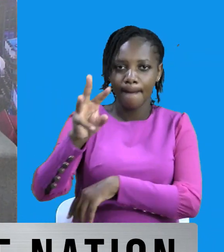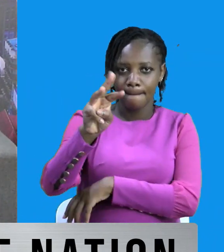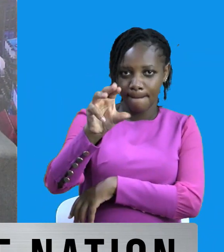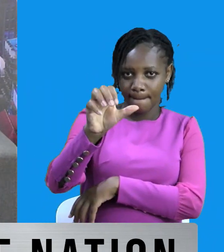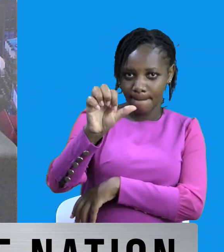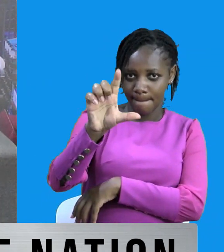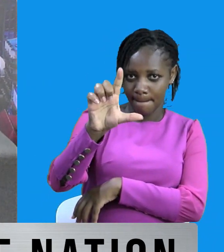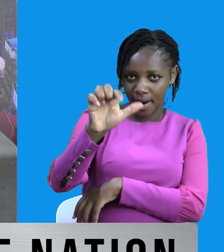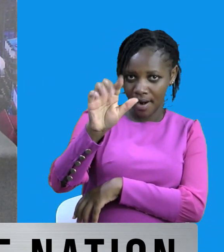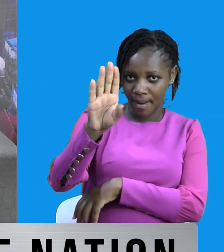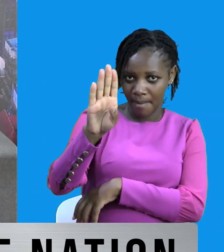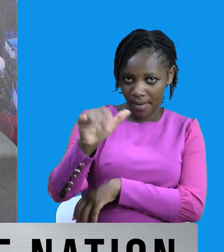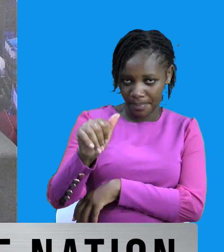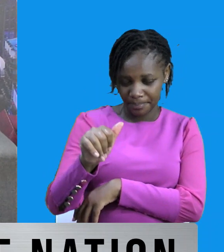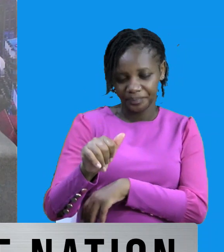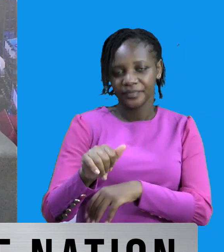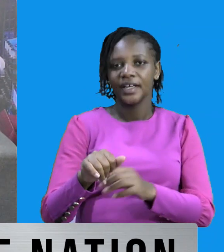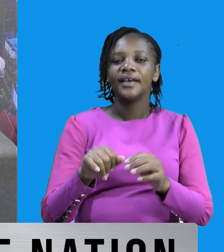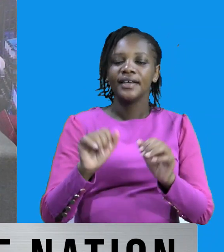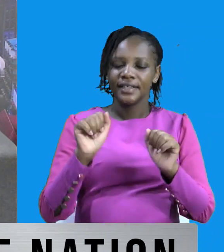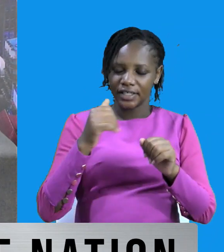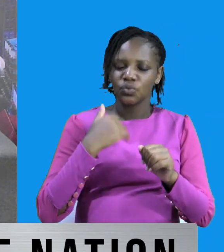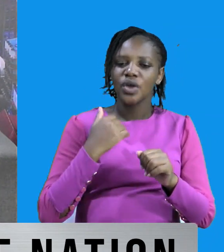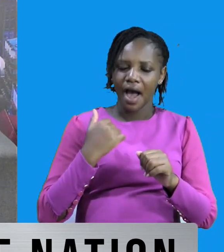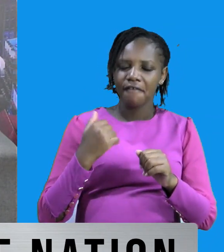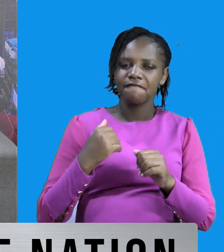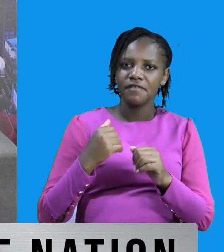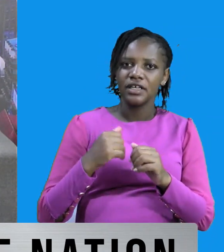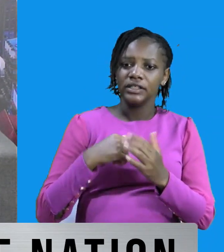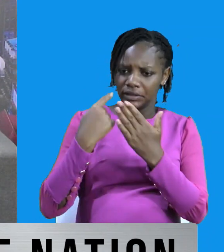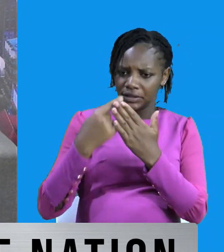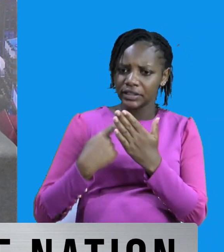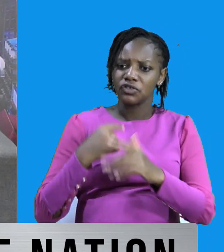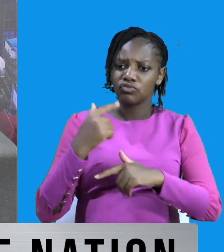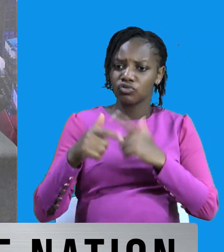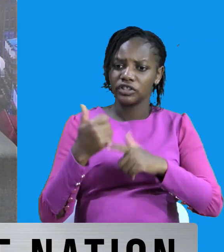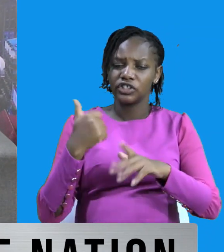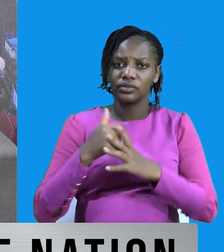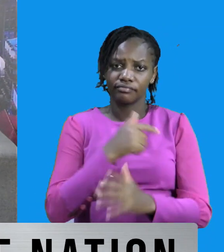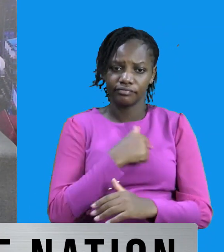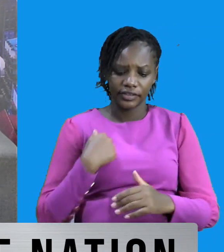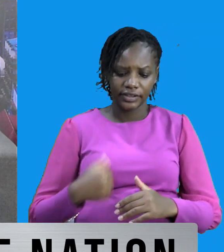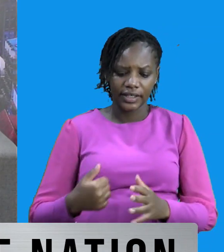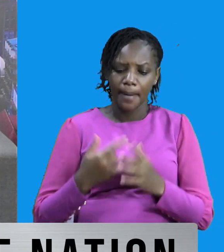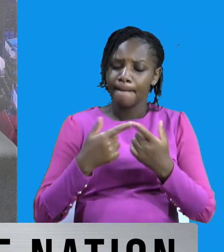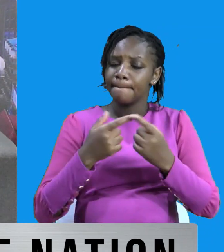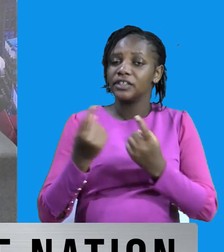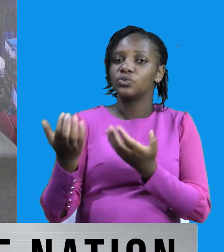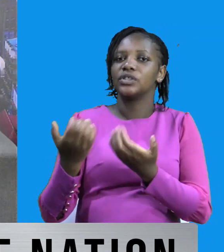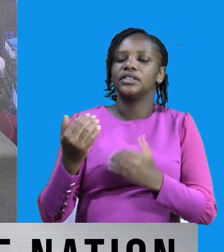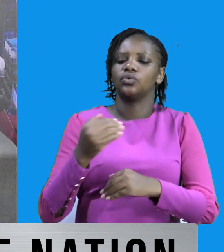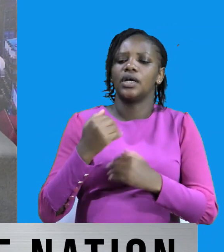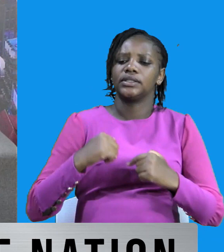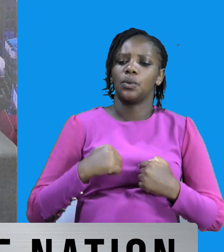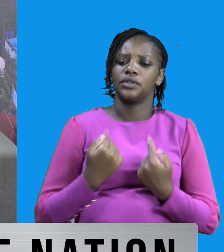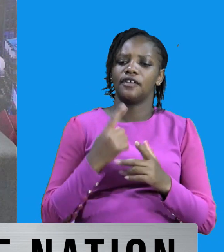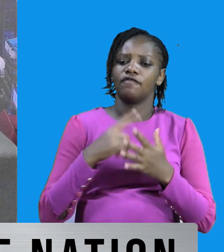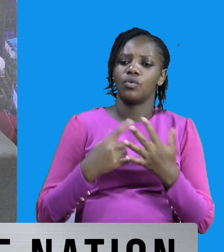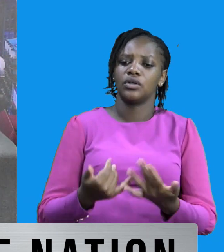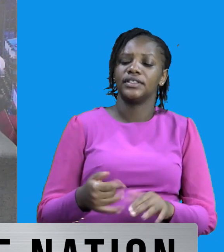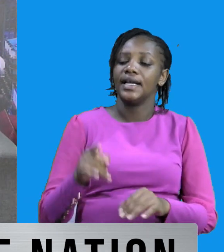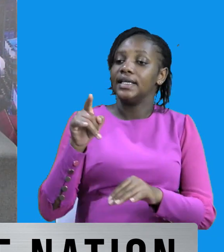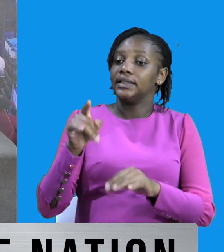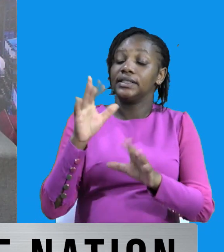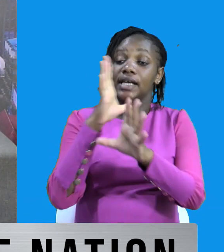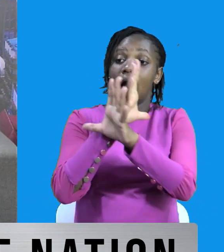China about that SGR. Right. The question that we must really ask ourselves, this is a